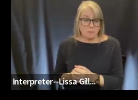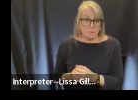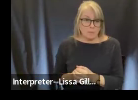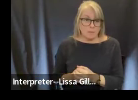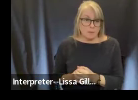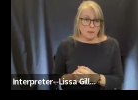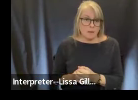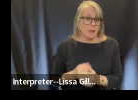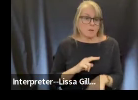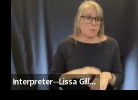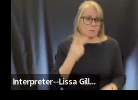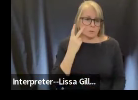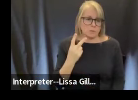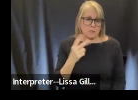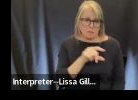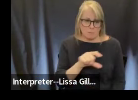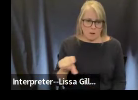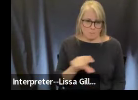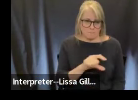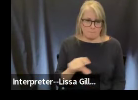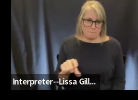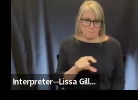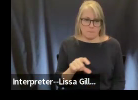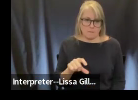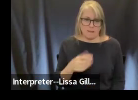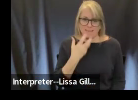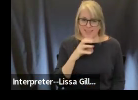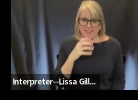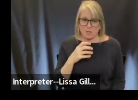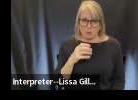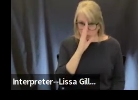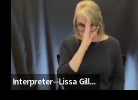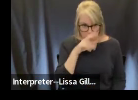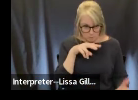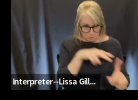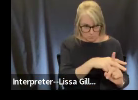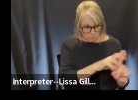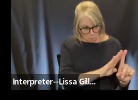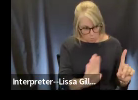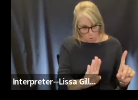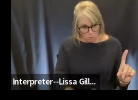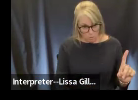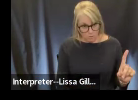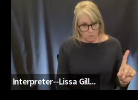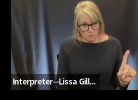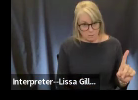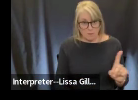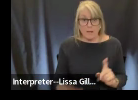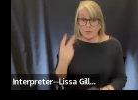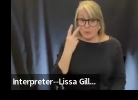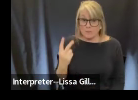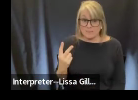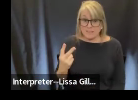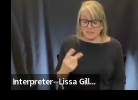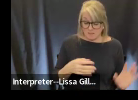then of course you can see that picture on the bottom of the space heater being right into the wall, and the example of all the things not to do. You can see that daisy